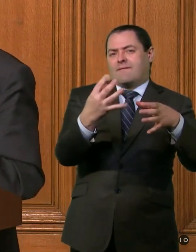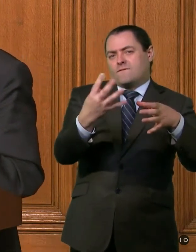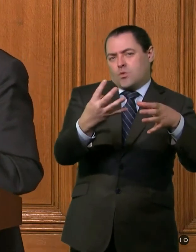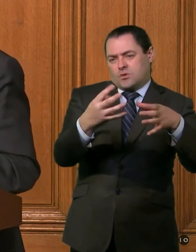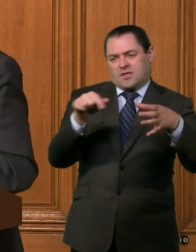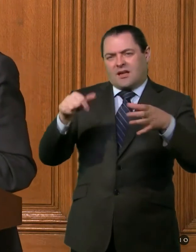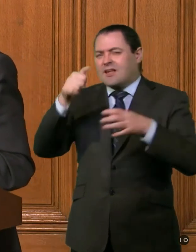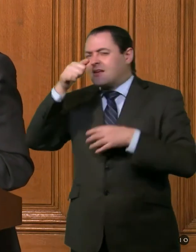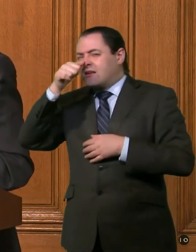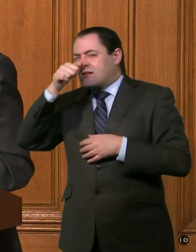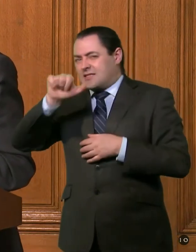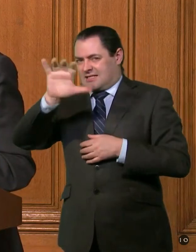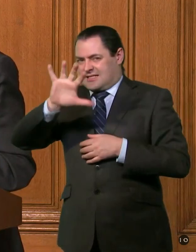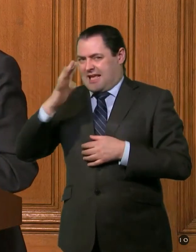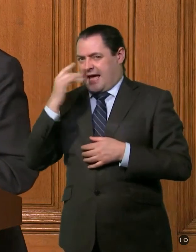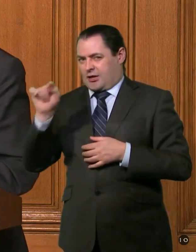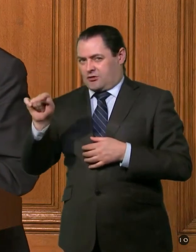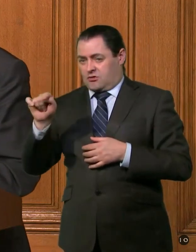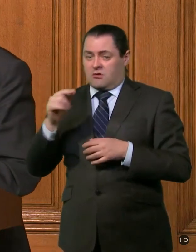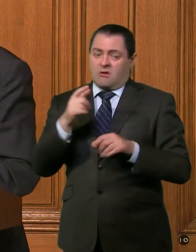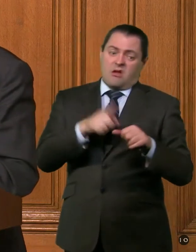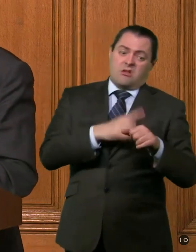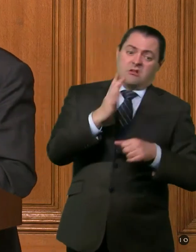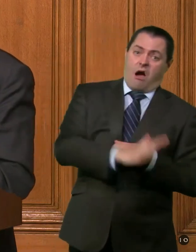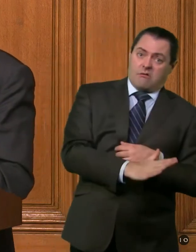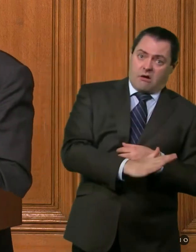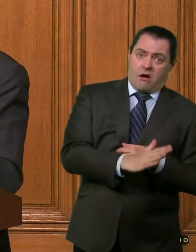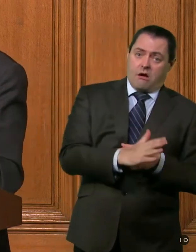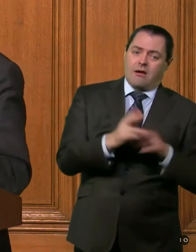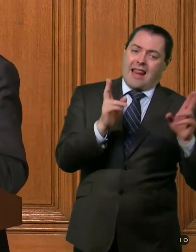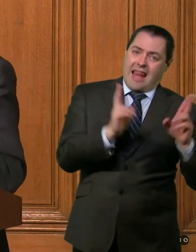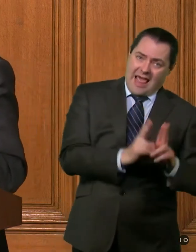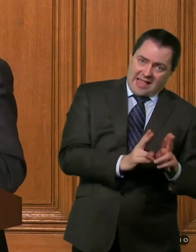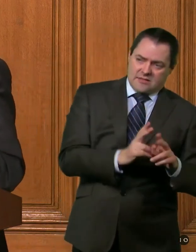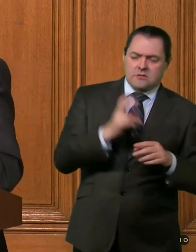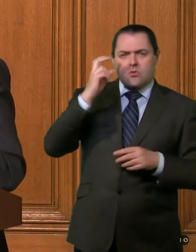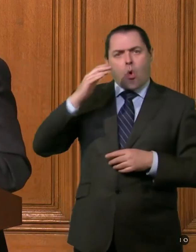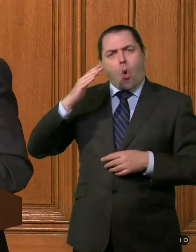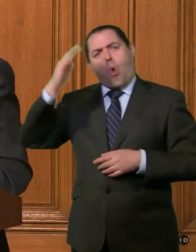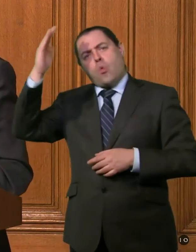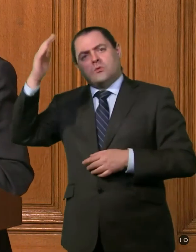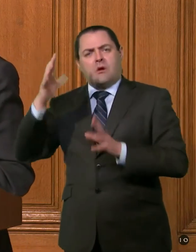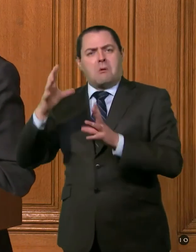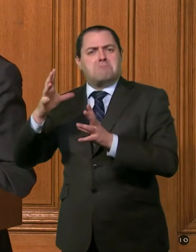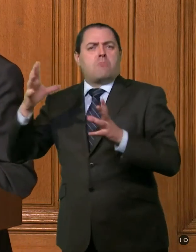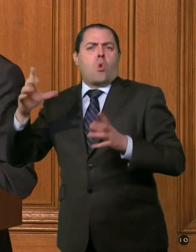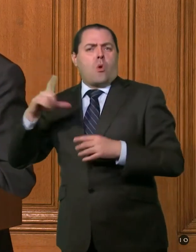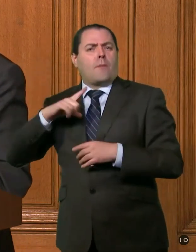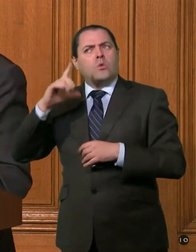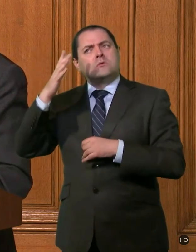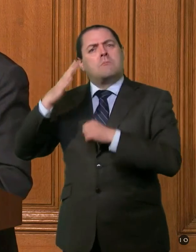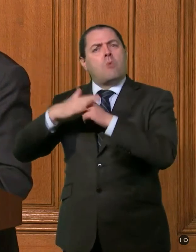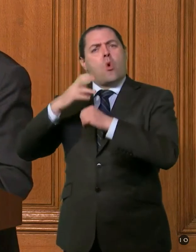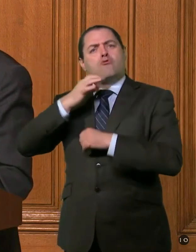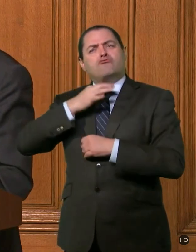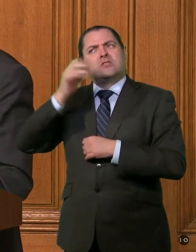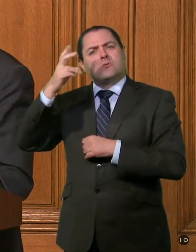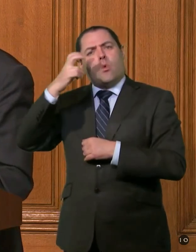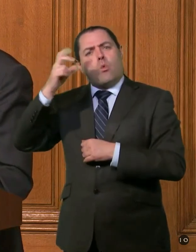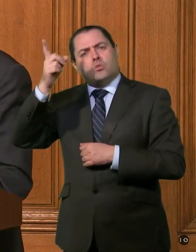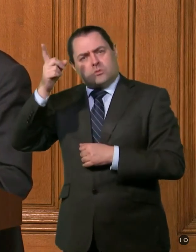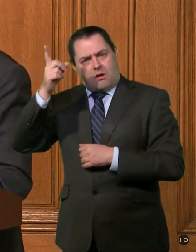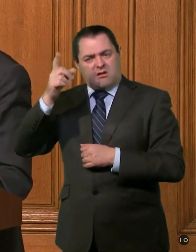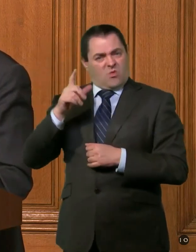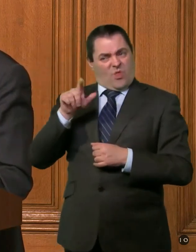and a bit higher with older people who have a higher risk. So that's the situation as we saw it. And we've got no real